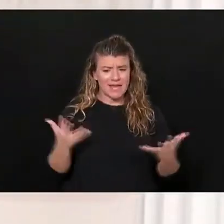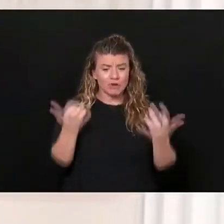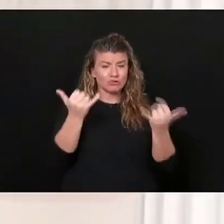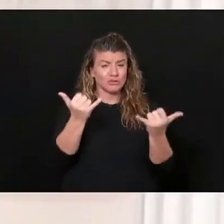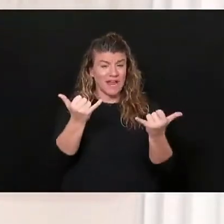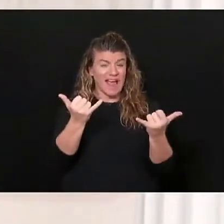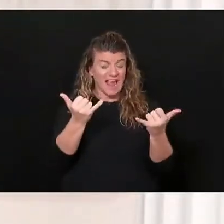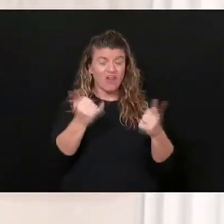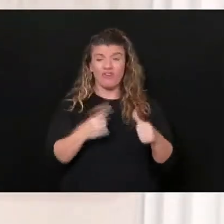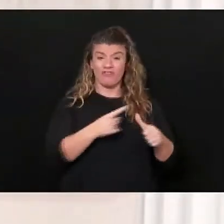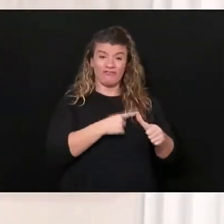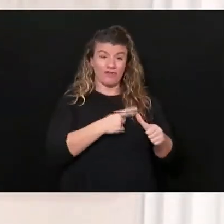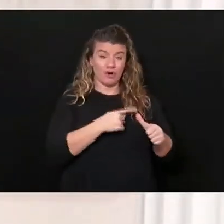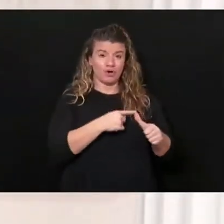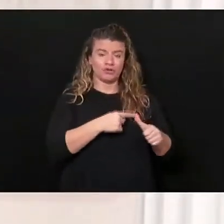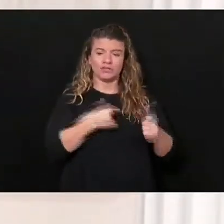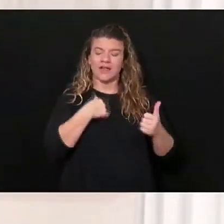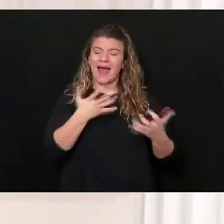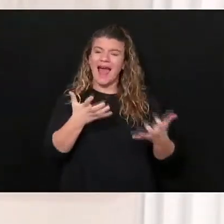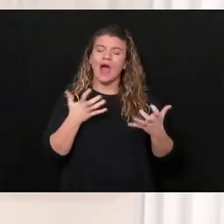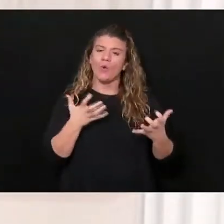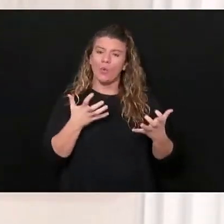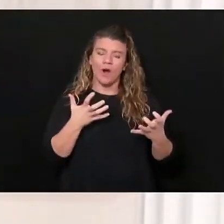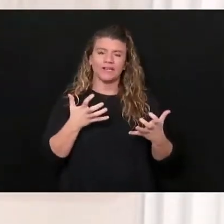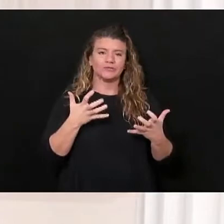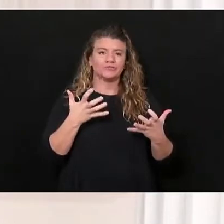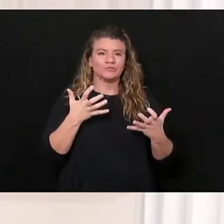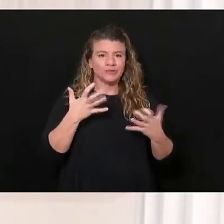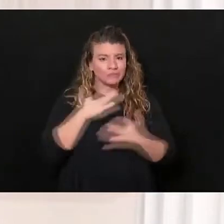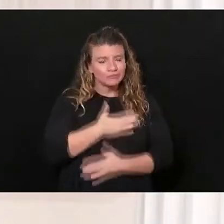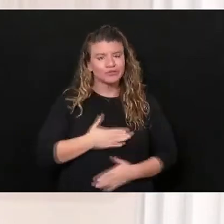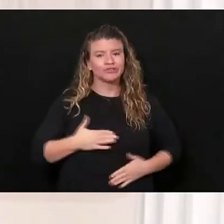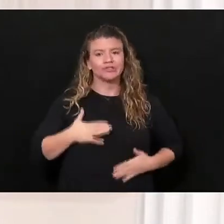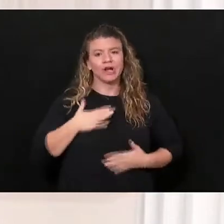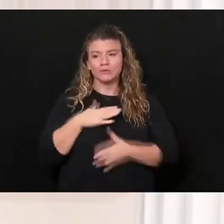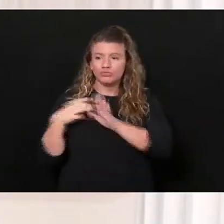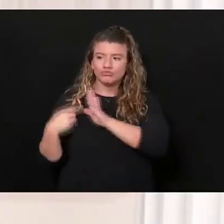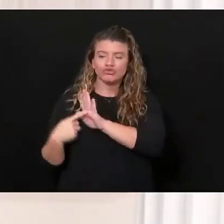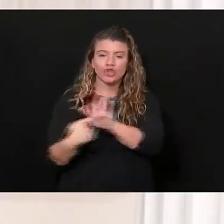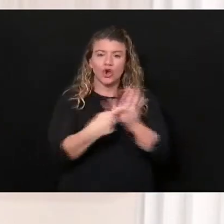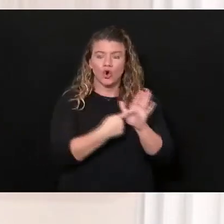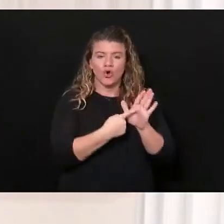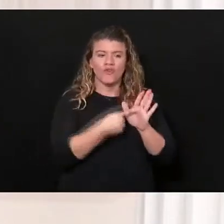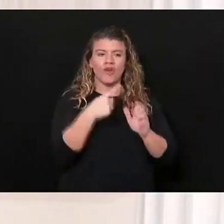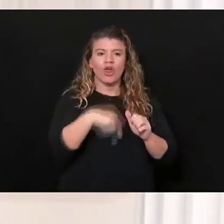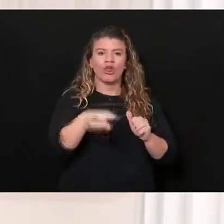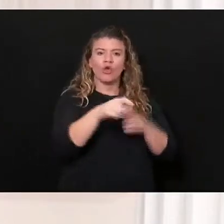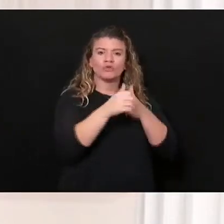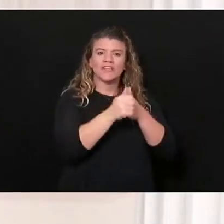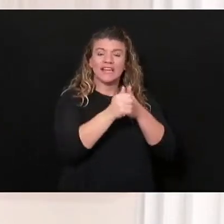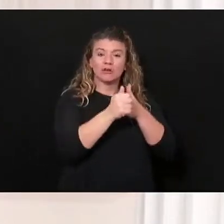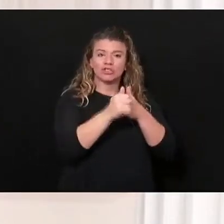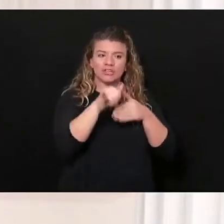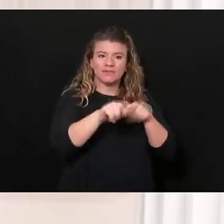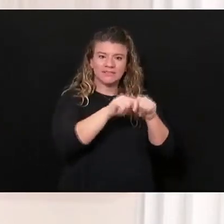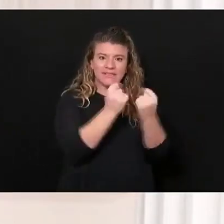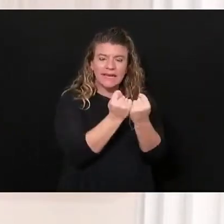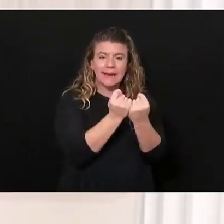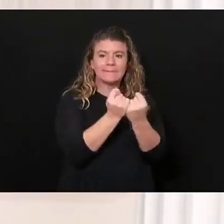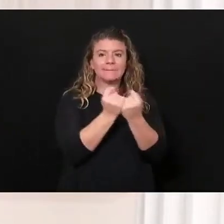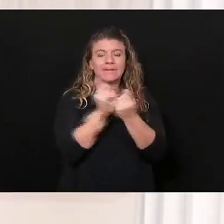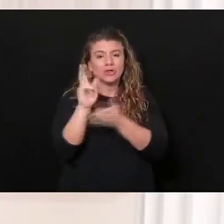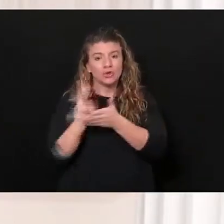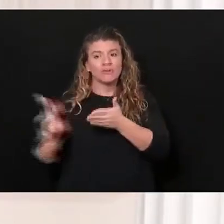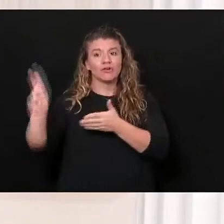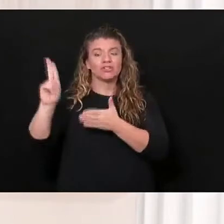like to send my appreciation and for our leadership team and university